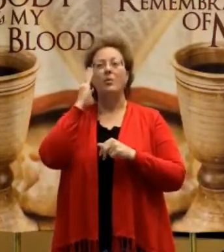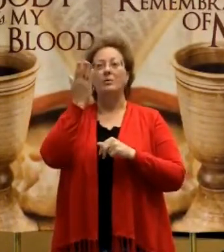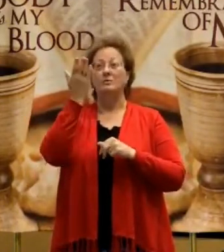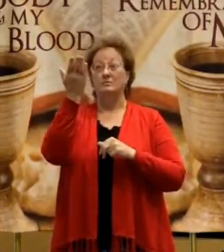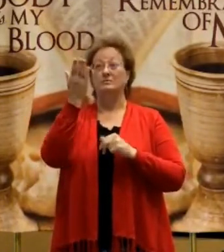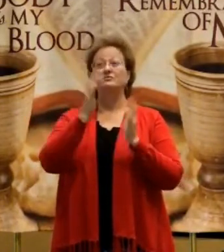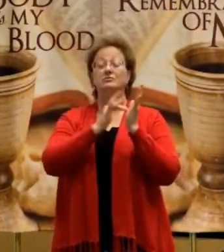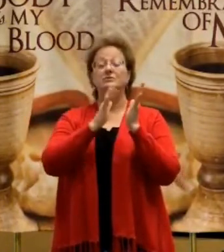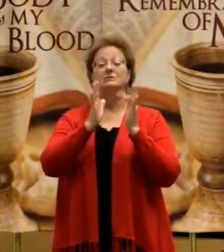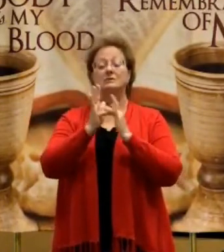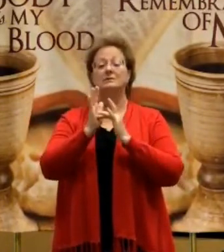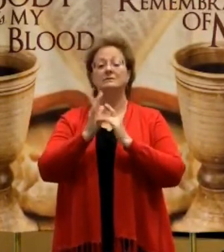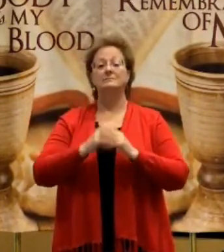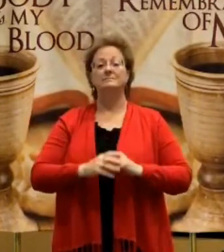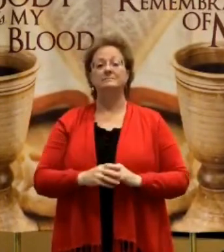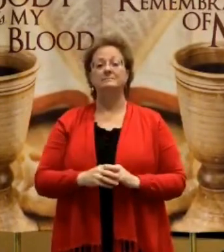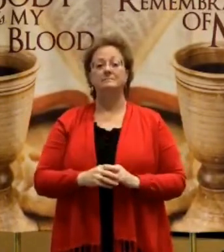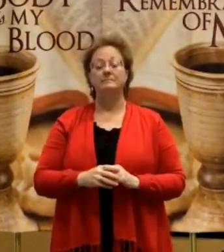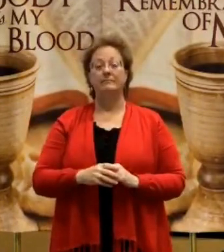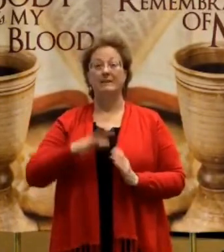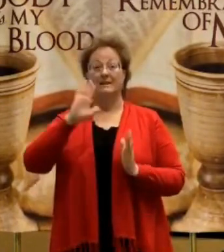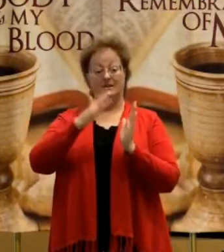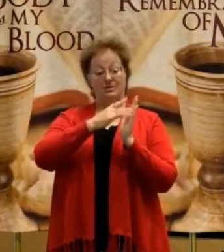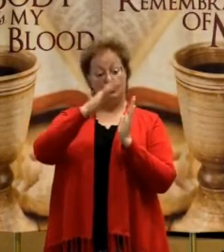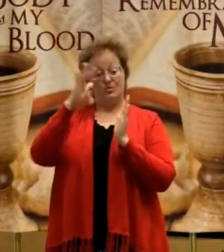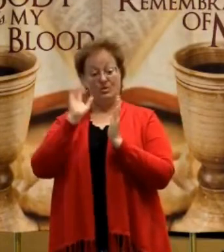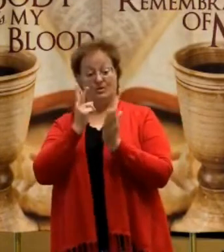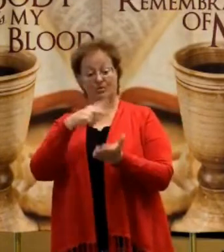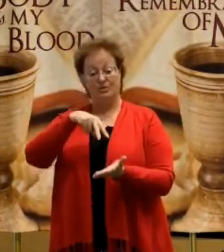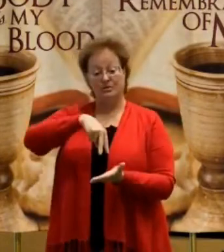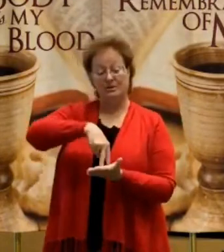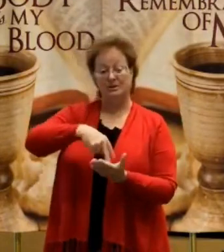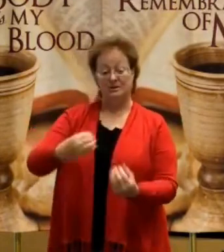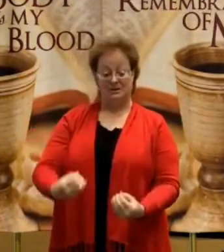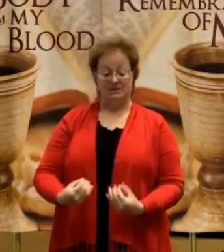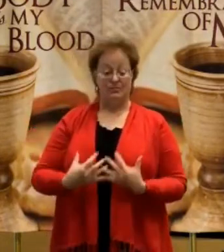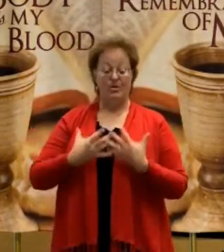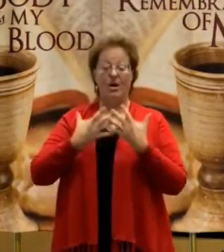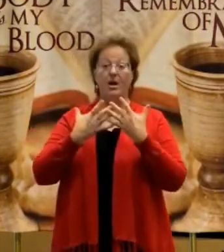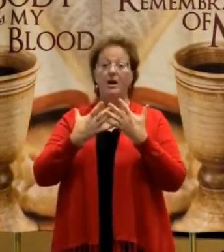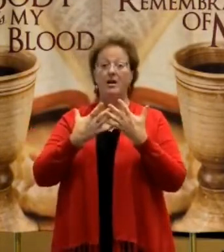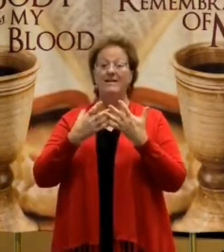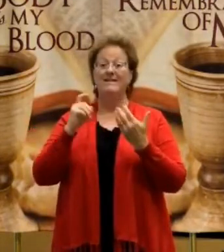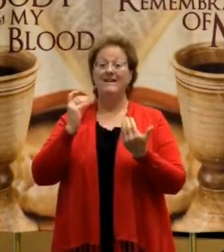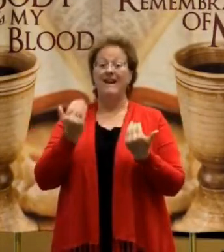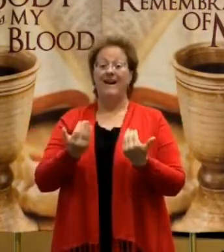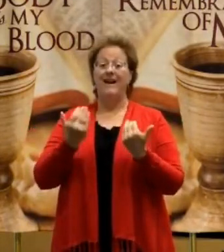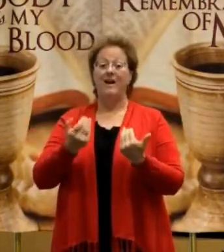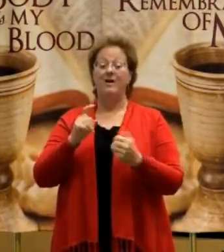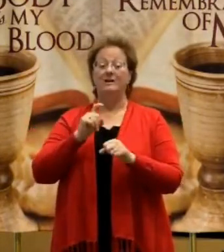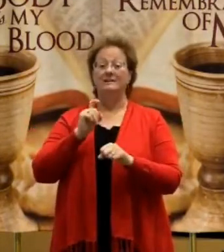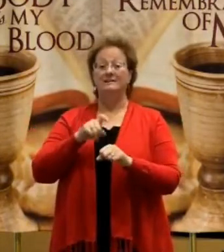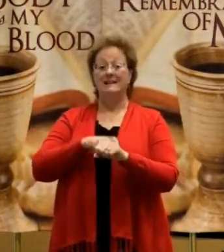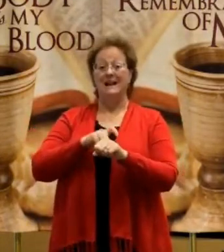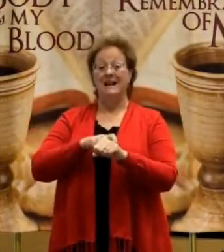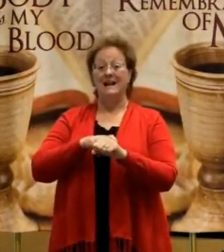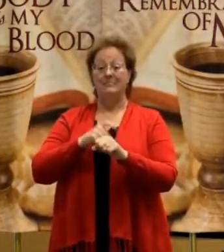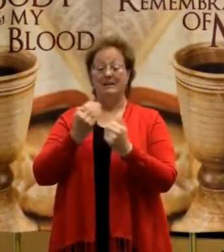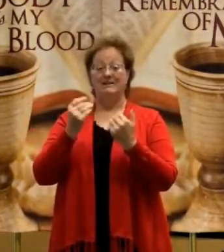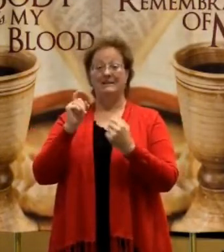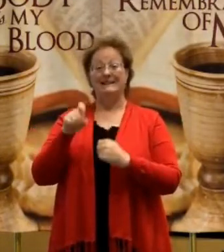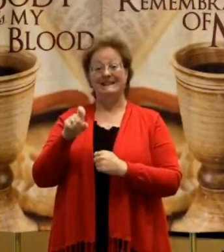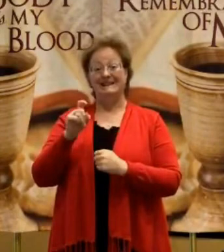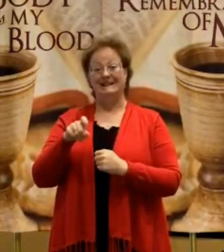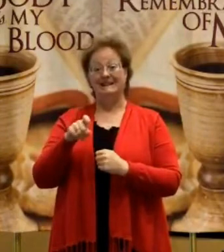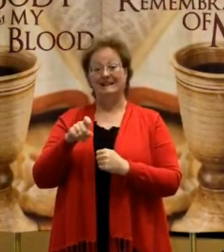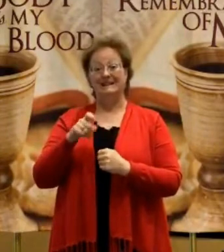salvation. Let the glory of his resurrection inspire us in our time of need. In grateful trust, we approach your